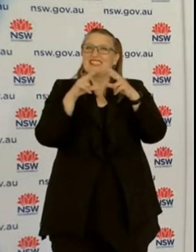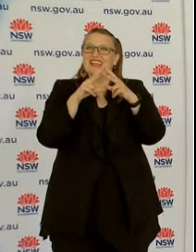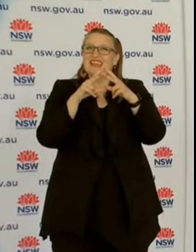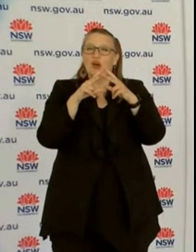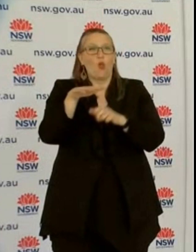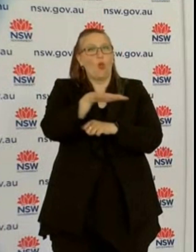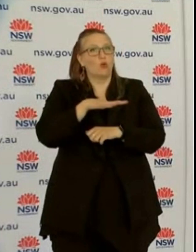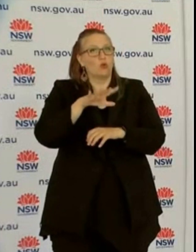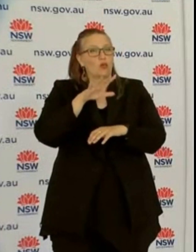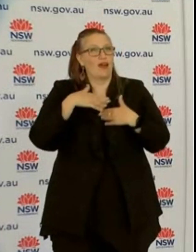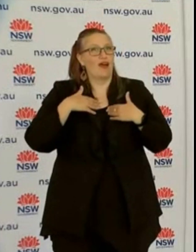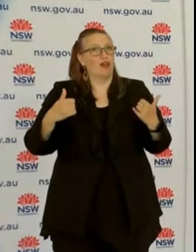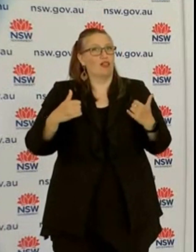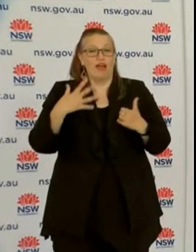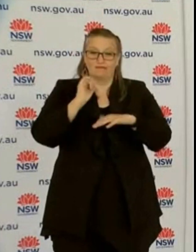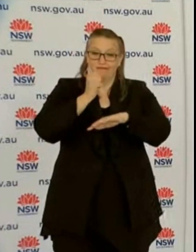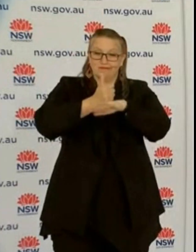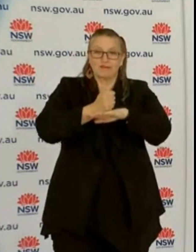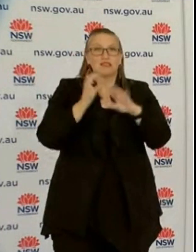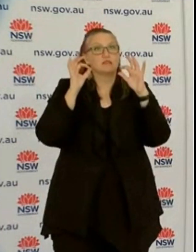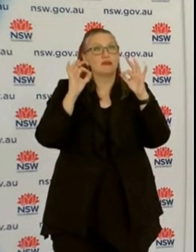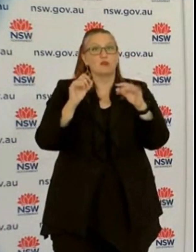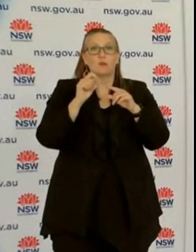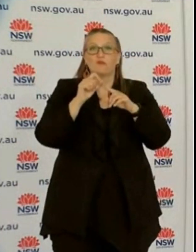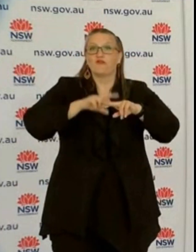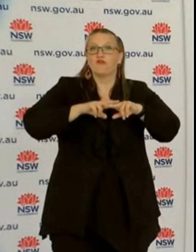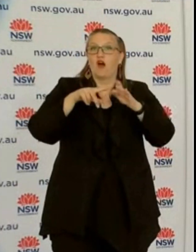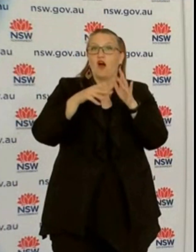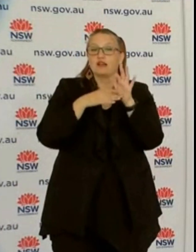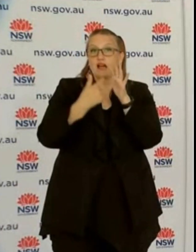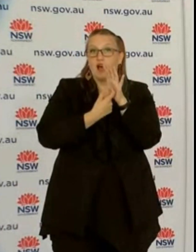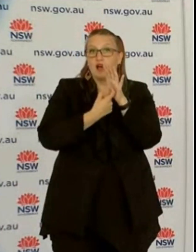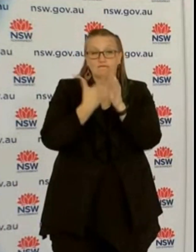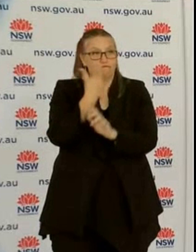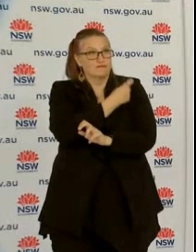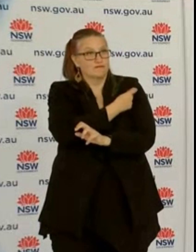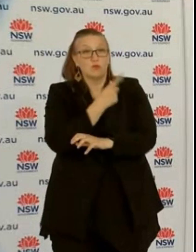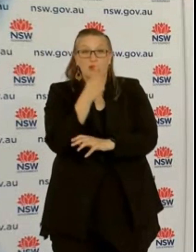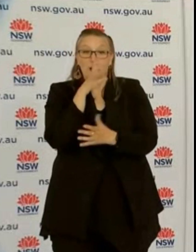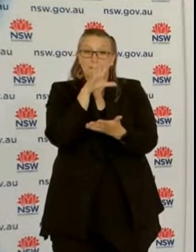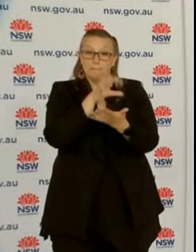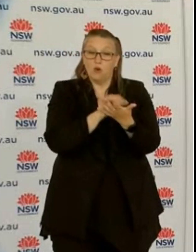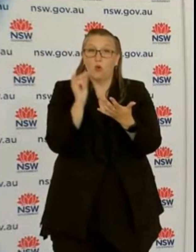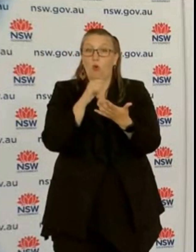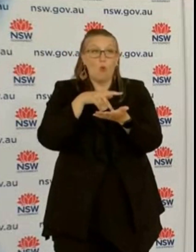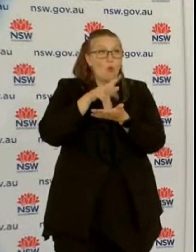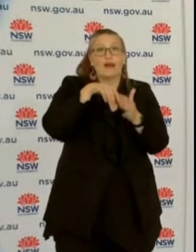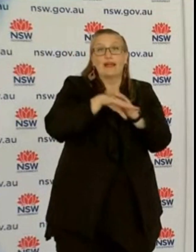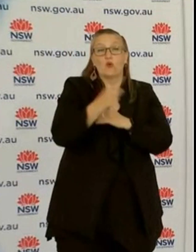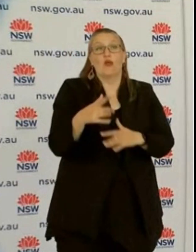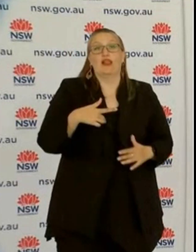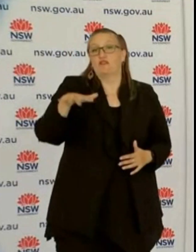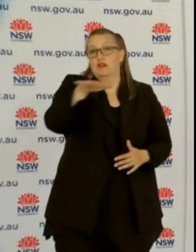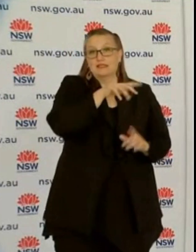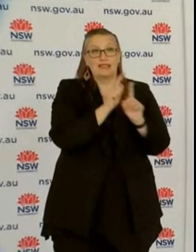District has set up some special clinics, Pfizer clinics, where bookings can be made or walk-in appointments can be made for residents